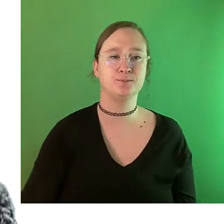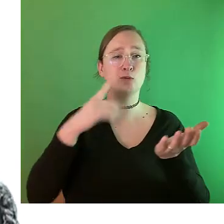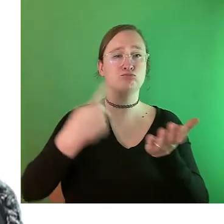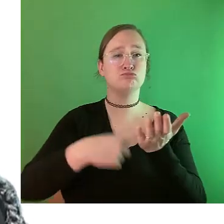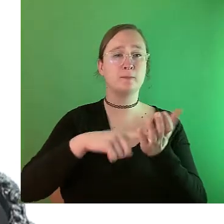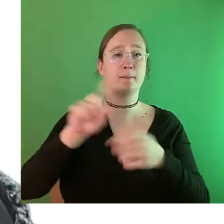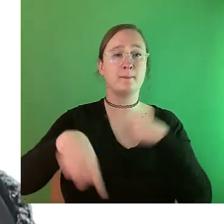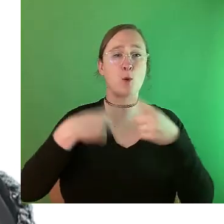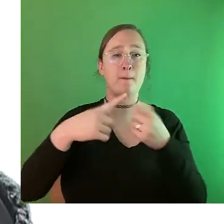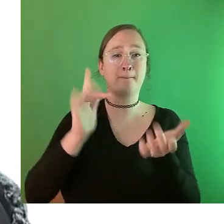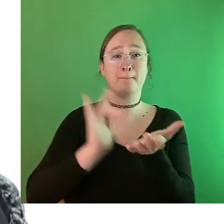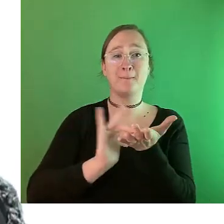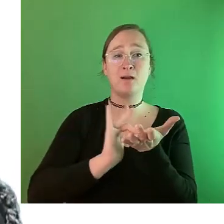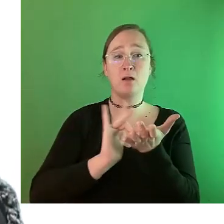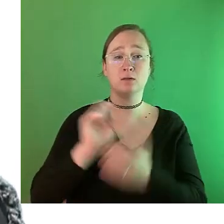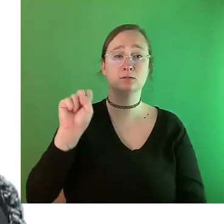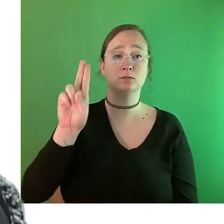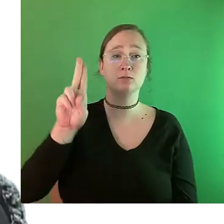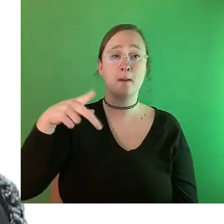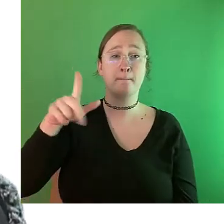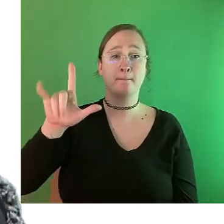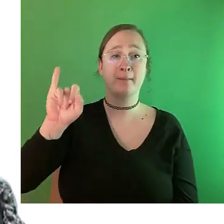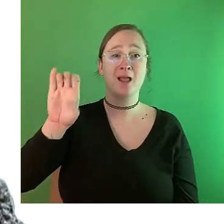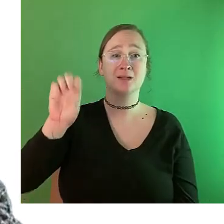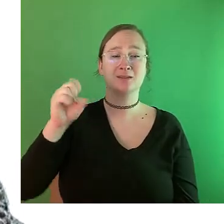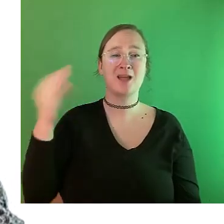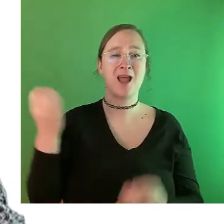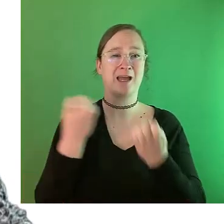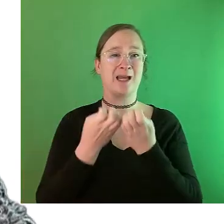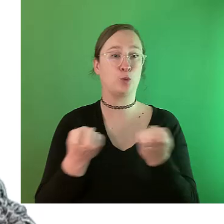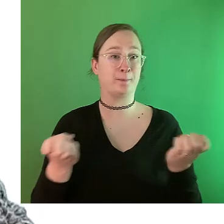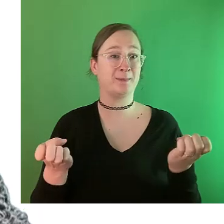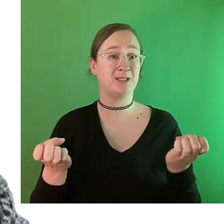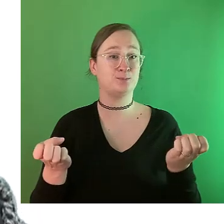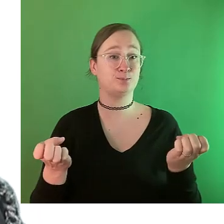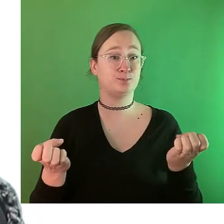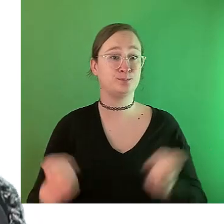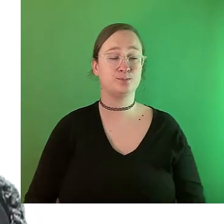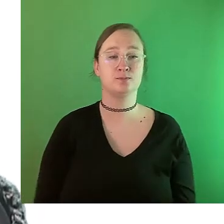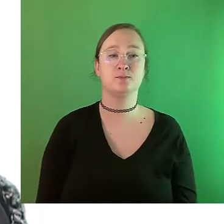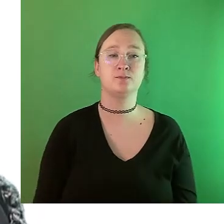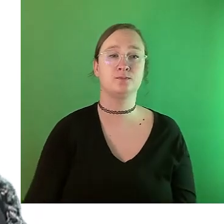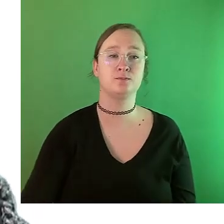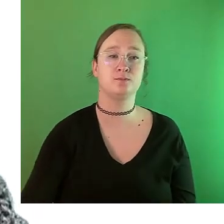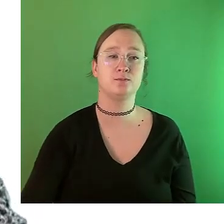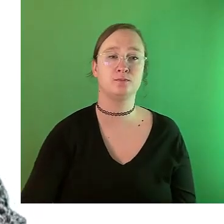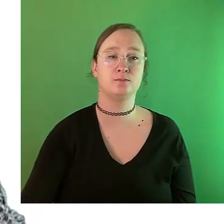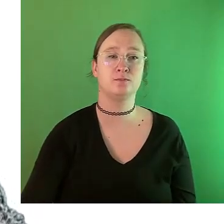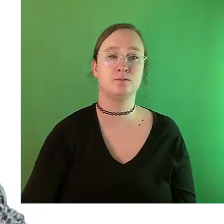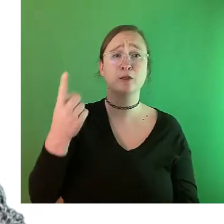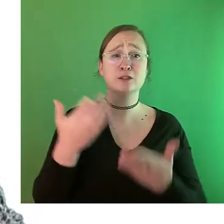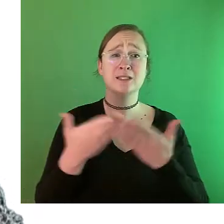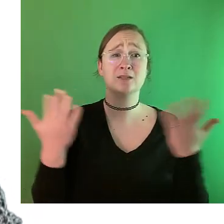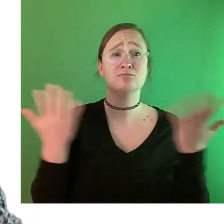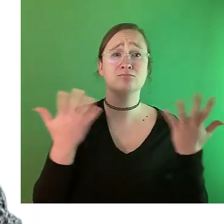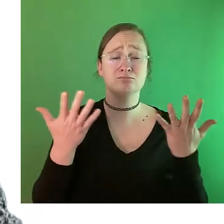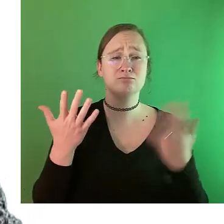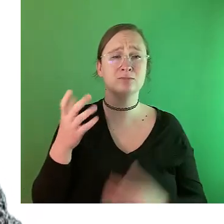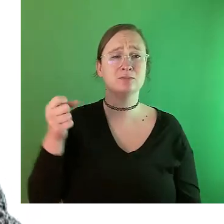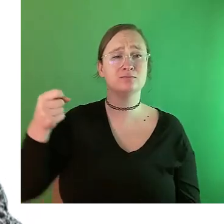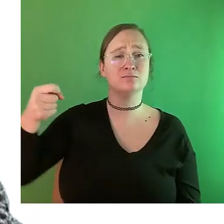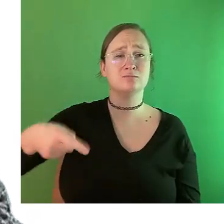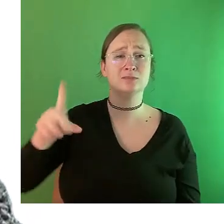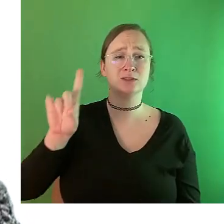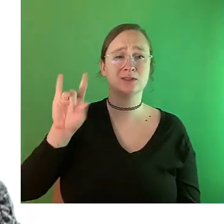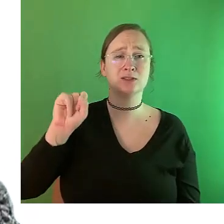for backup power for your life-sustaining equipment, things that you need like your refrigeration, your powered wheelchairs, and any other things that